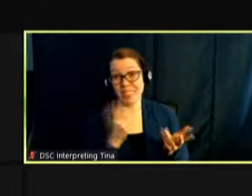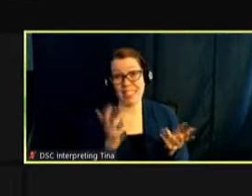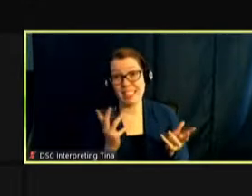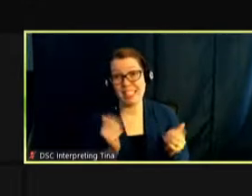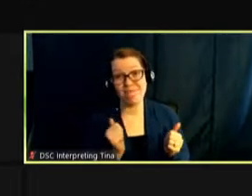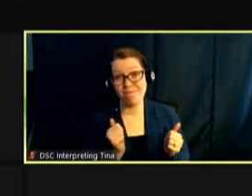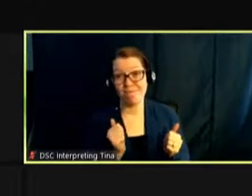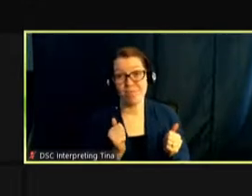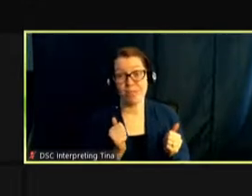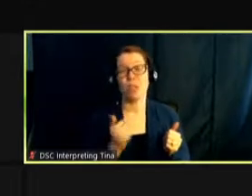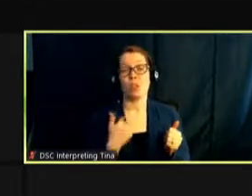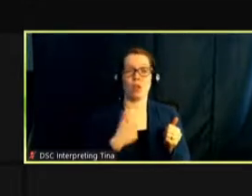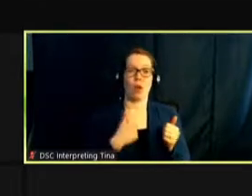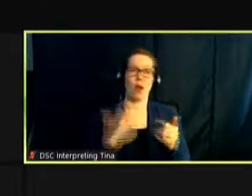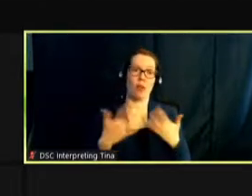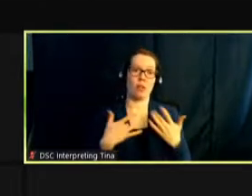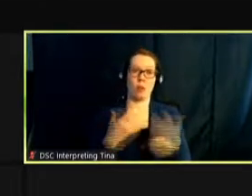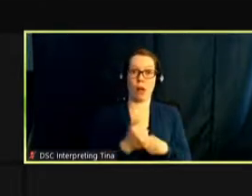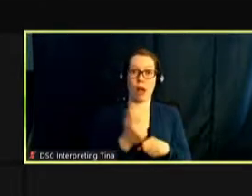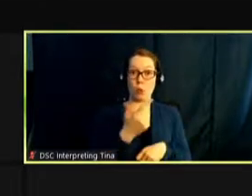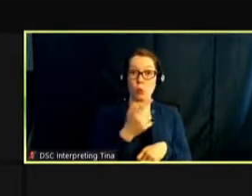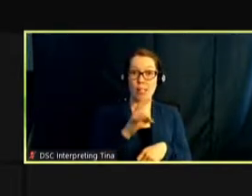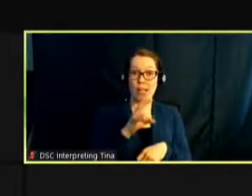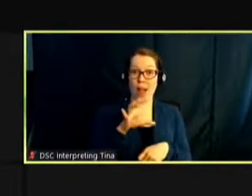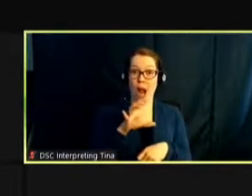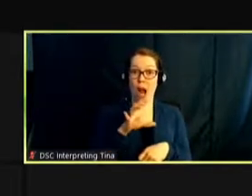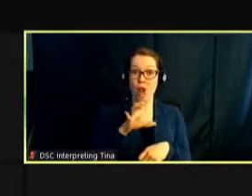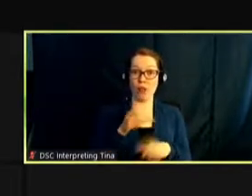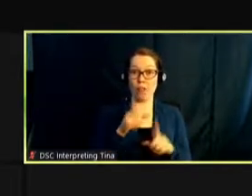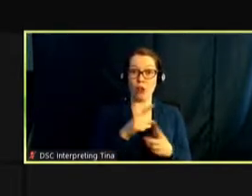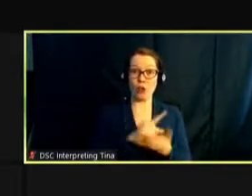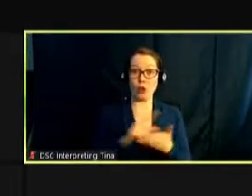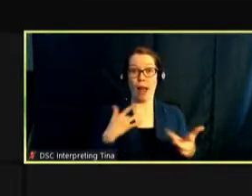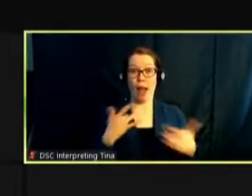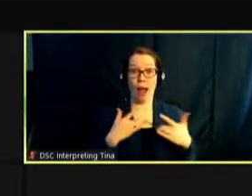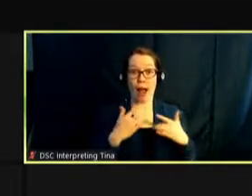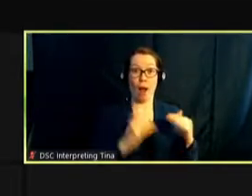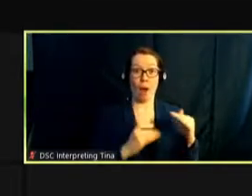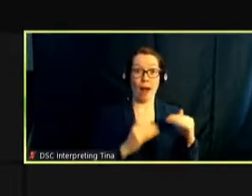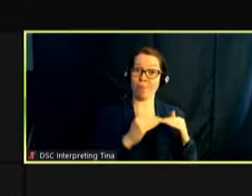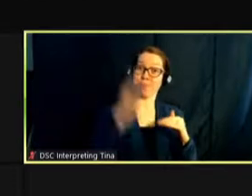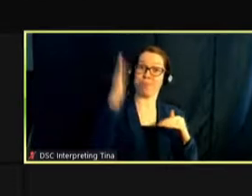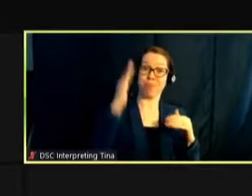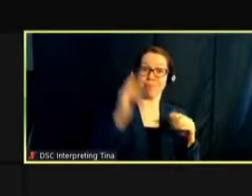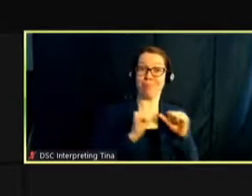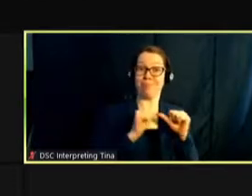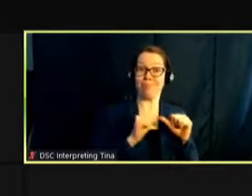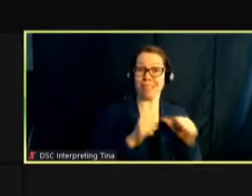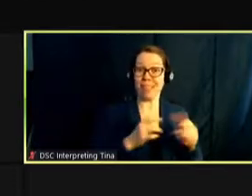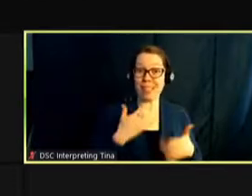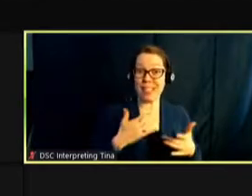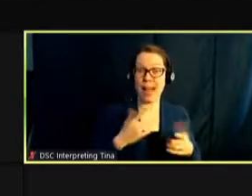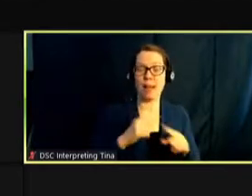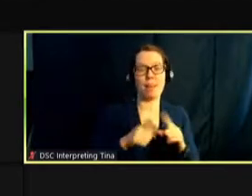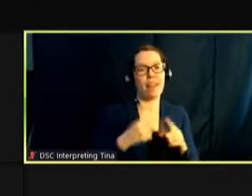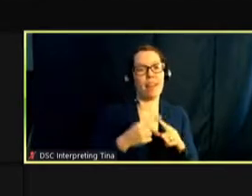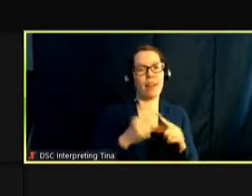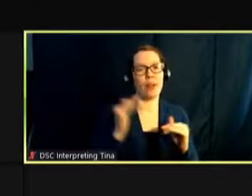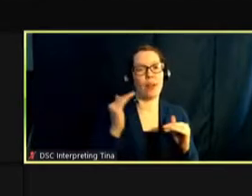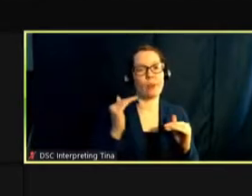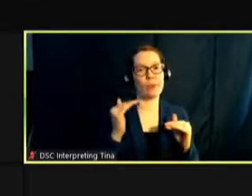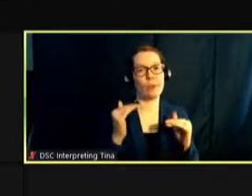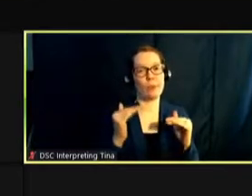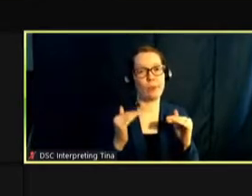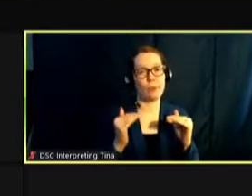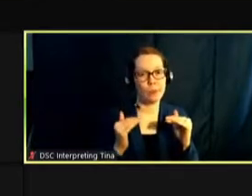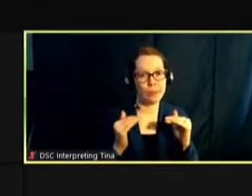I was excited when we got 2,700 the first week. I'm thinking, yeah, you know, we can only go up from here. And then you saw that we dropped down 8 and